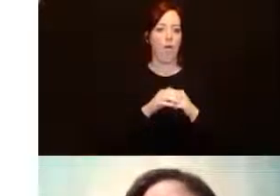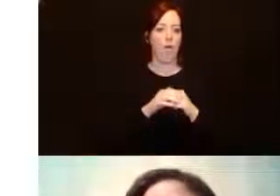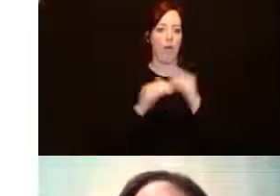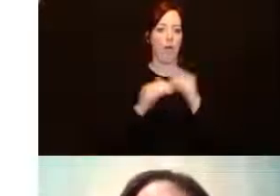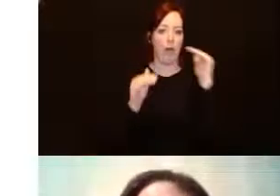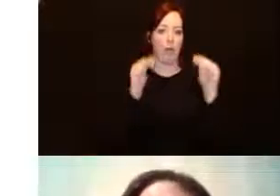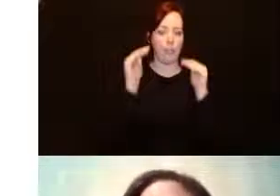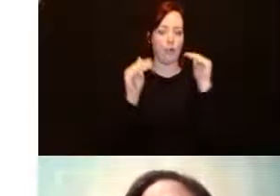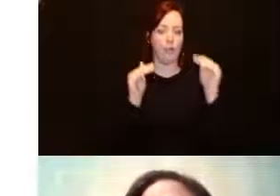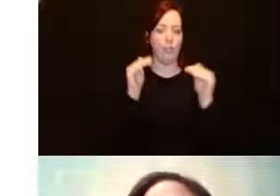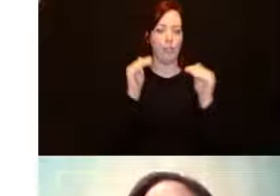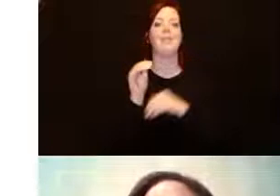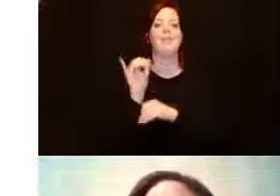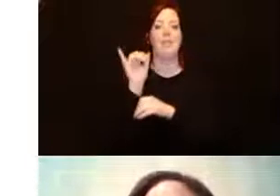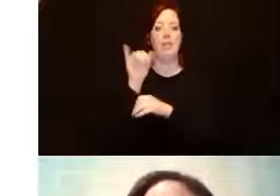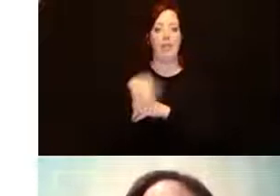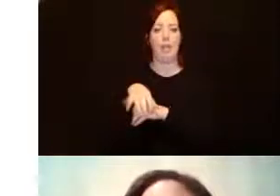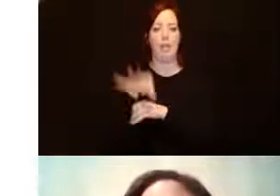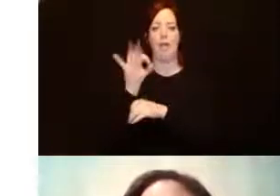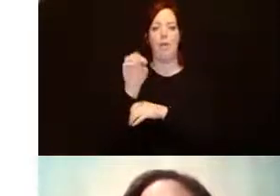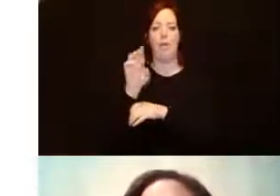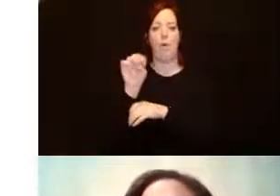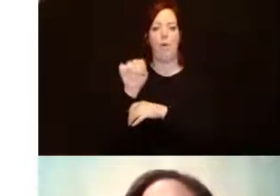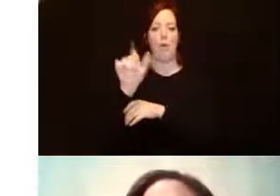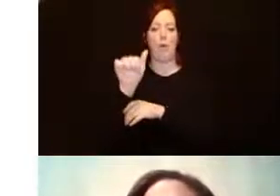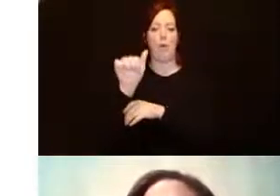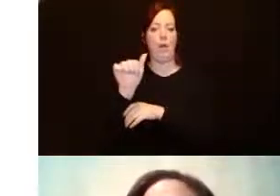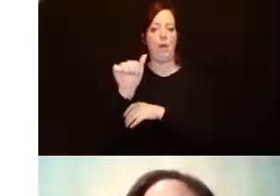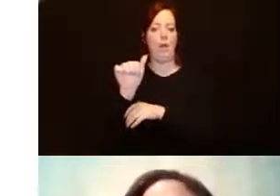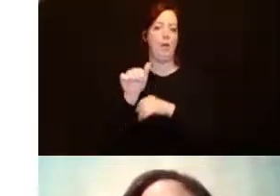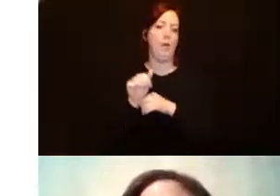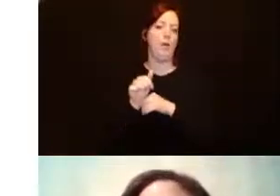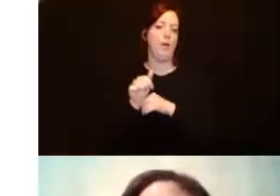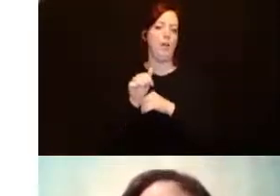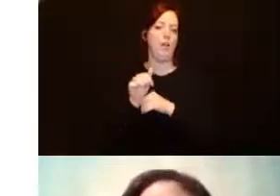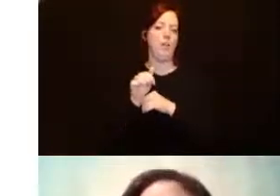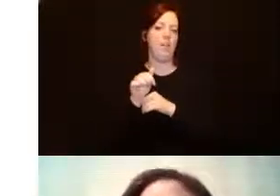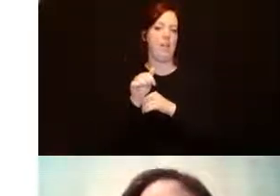formula will translate or will be traduced to this energy, which would be